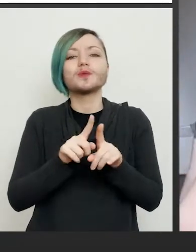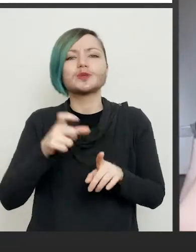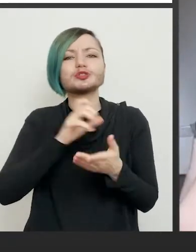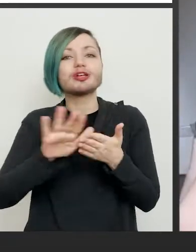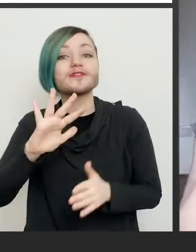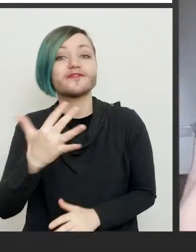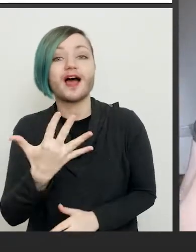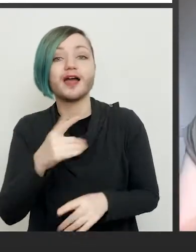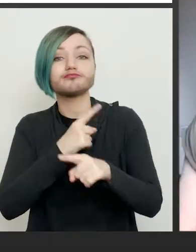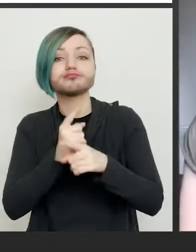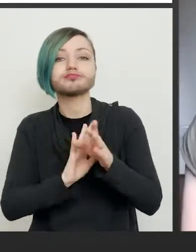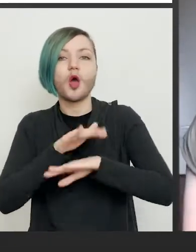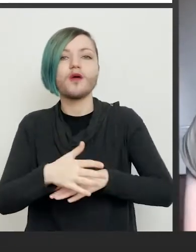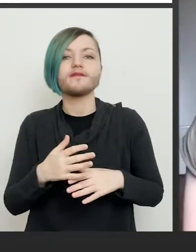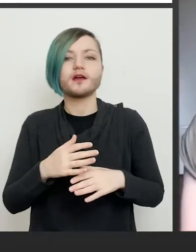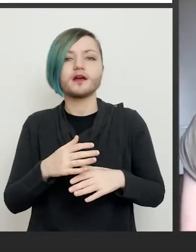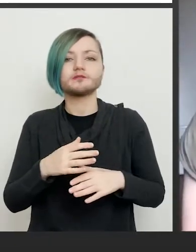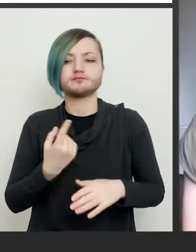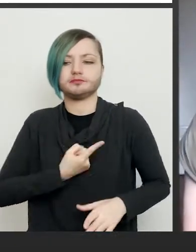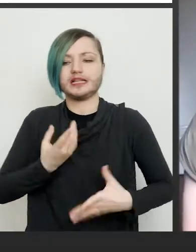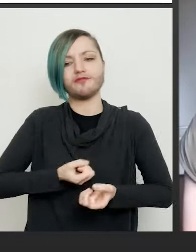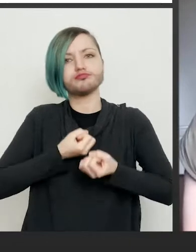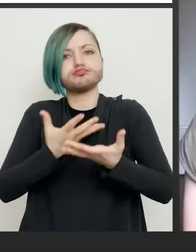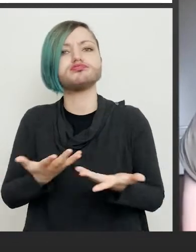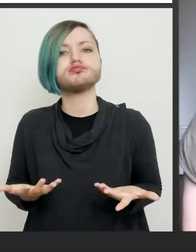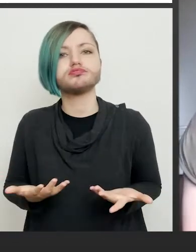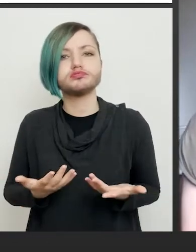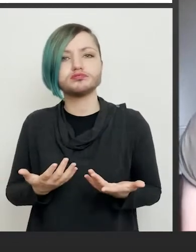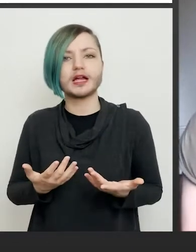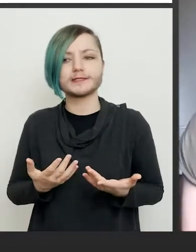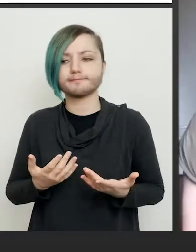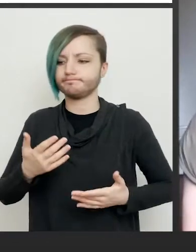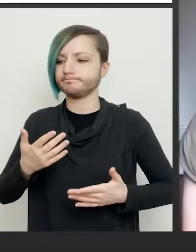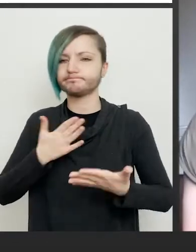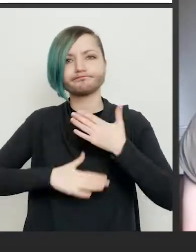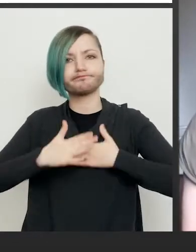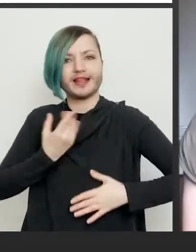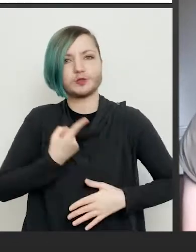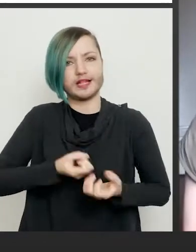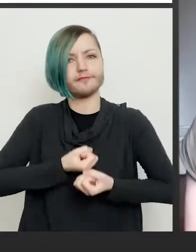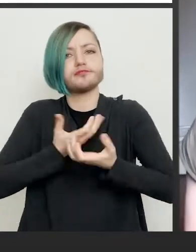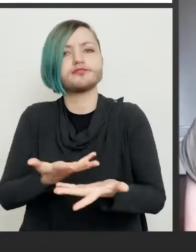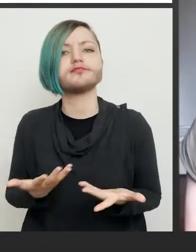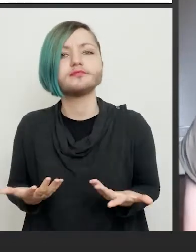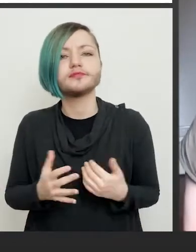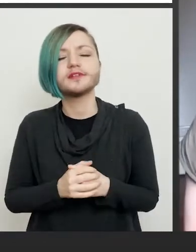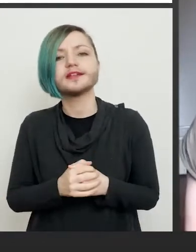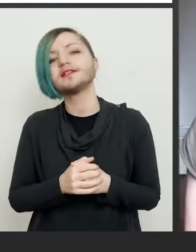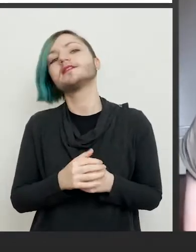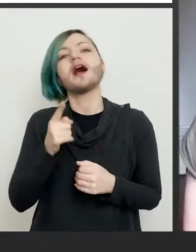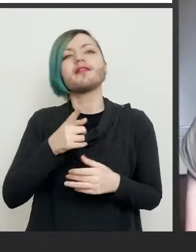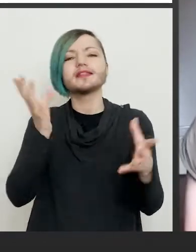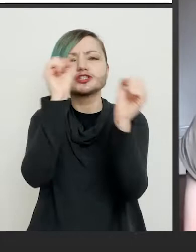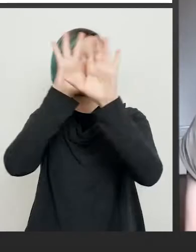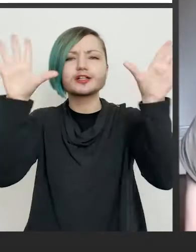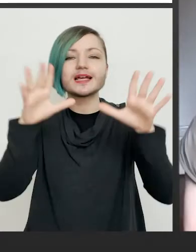5, kind of talking about being you and kind of doing you, I guess, as well. And around this concept that your worth isn't